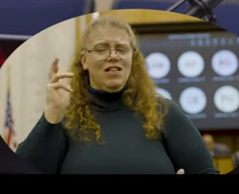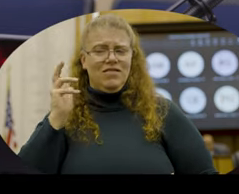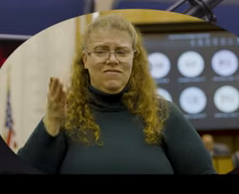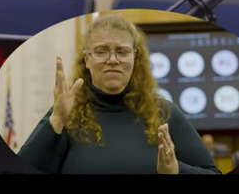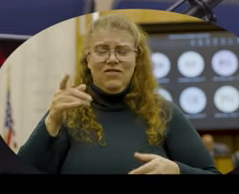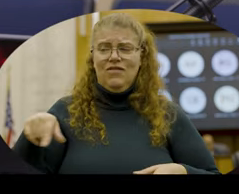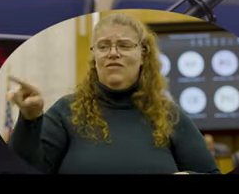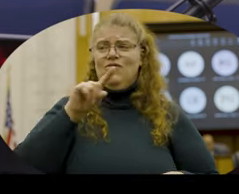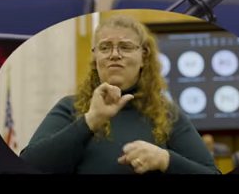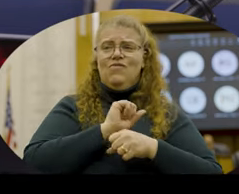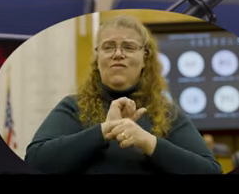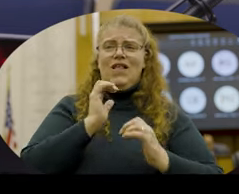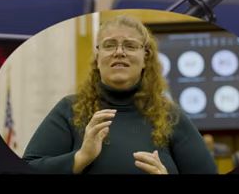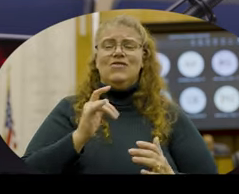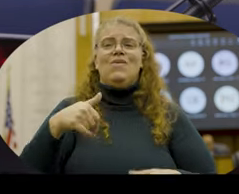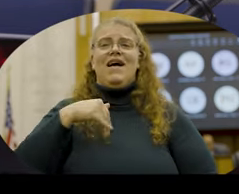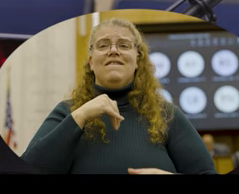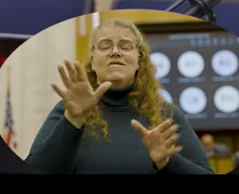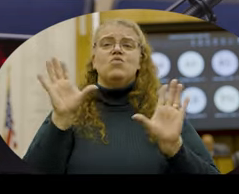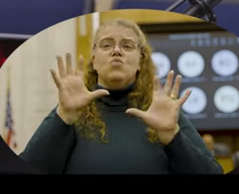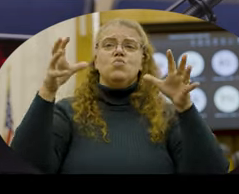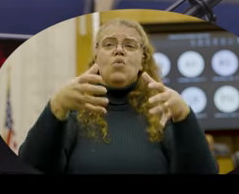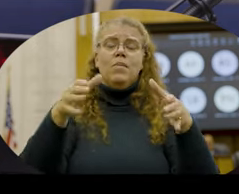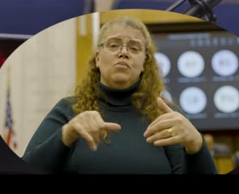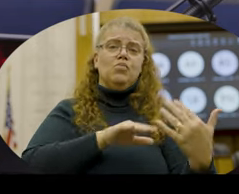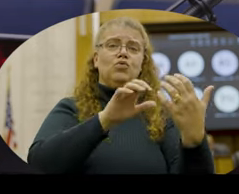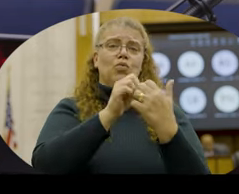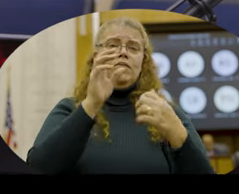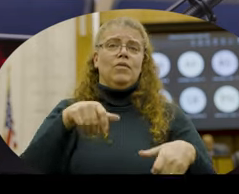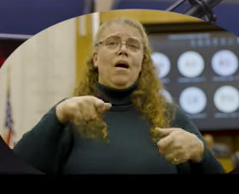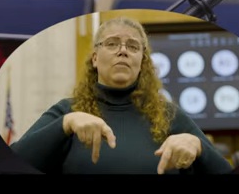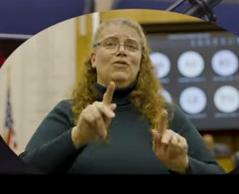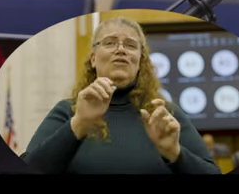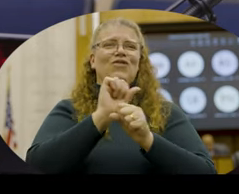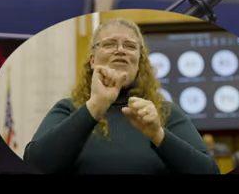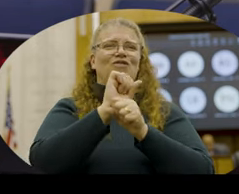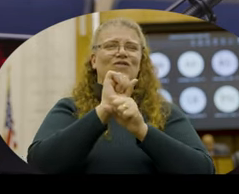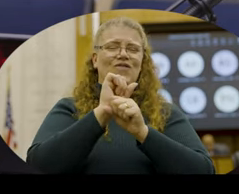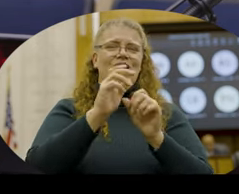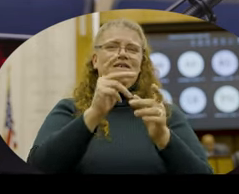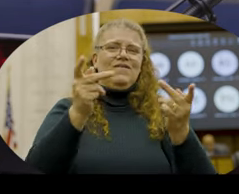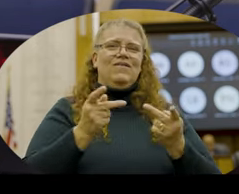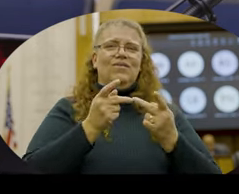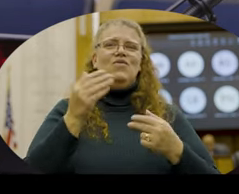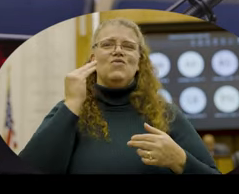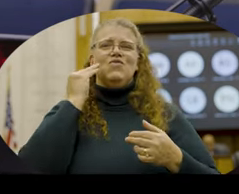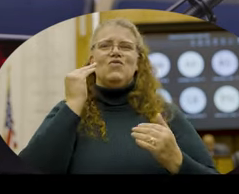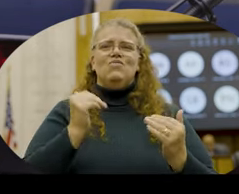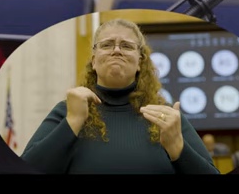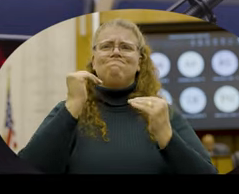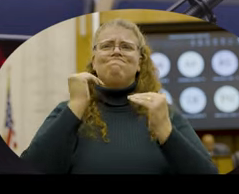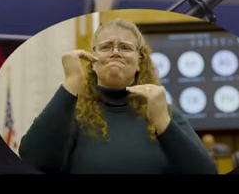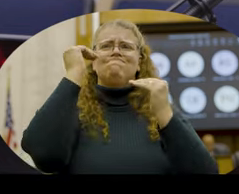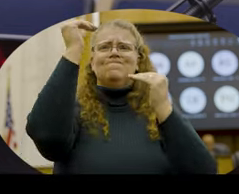by offering an $18 an hour minimum wage, the City of Richmond is one of the highest among cities in the